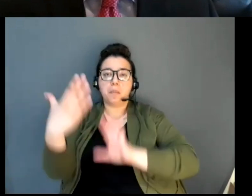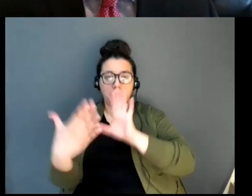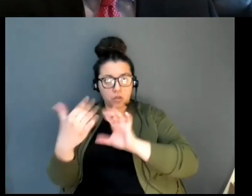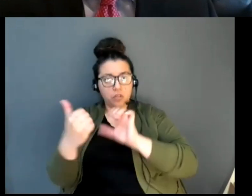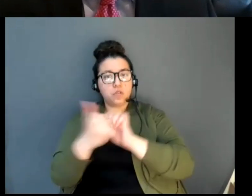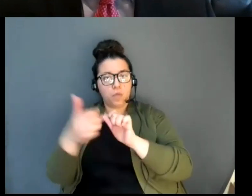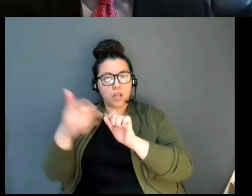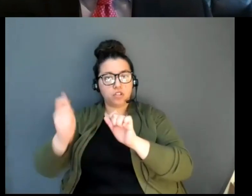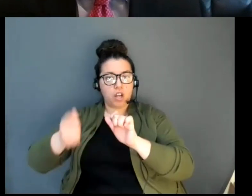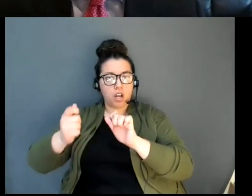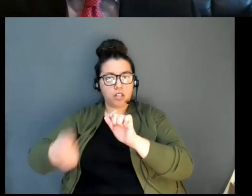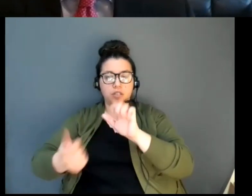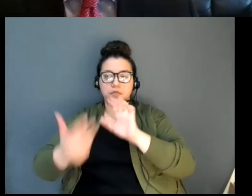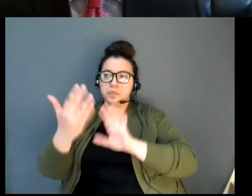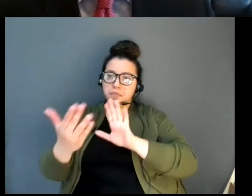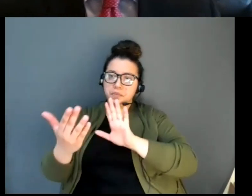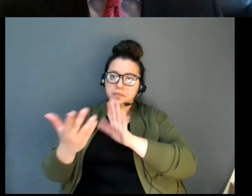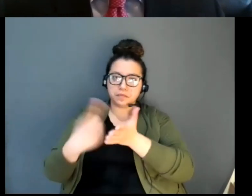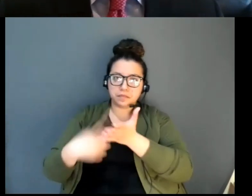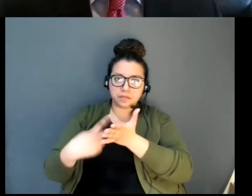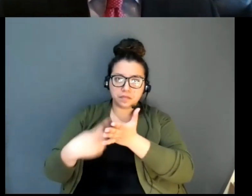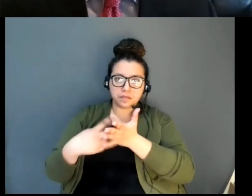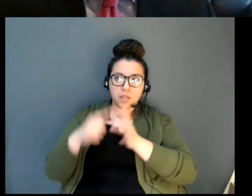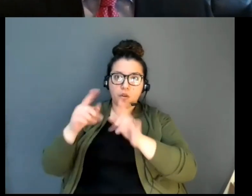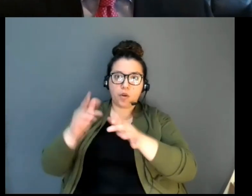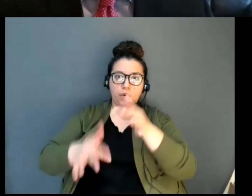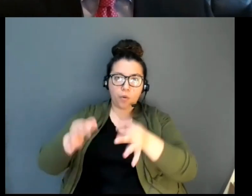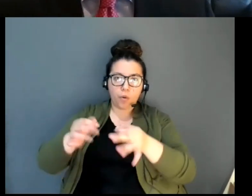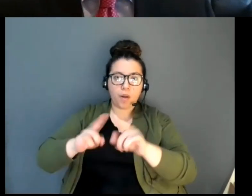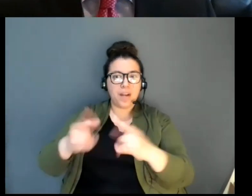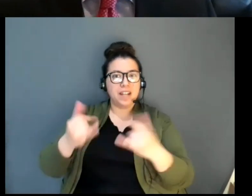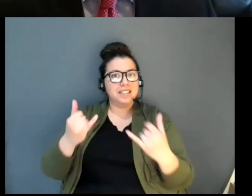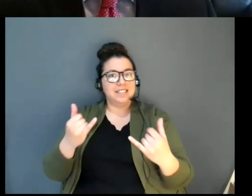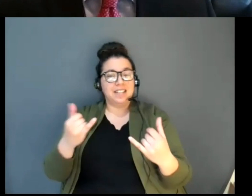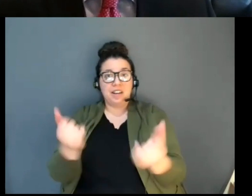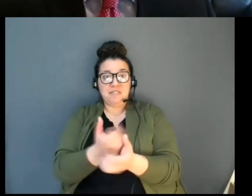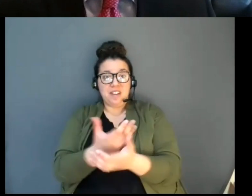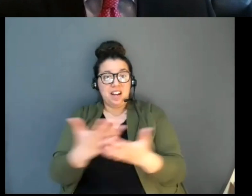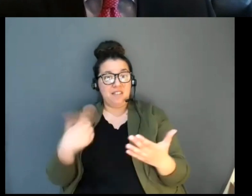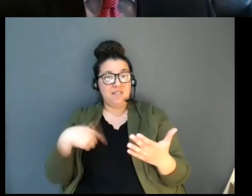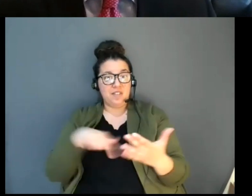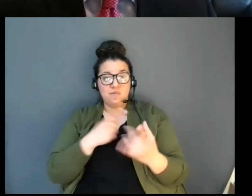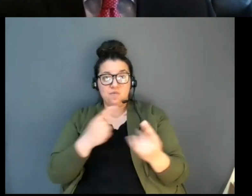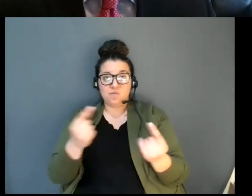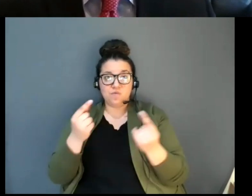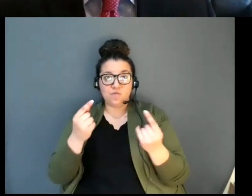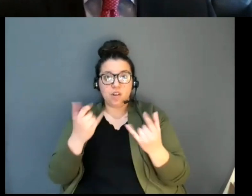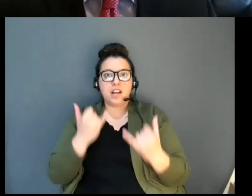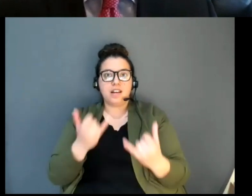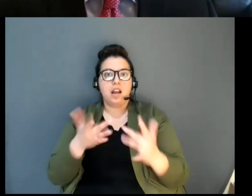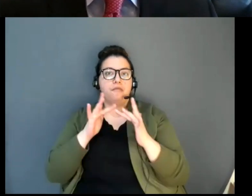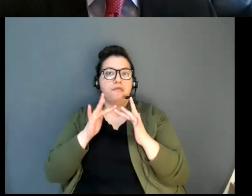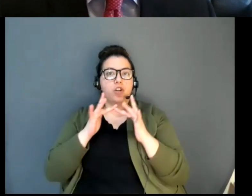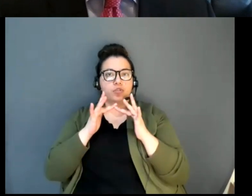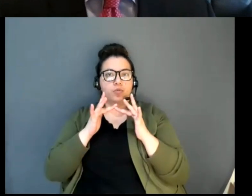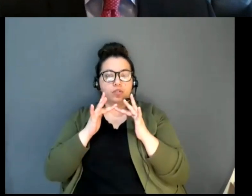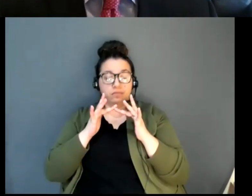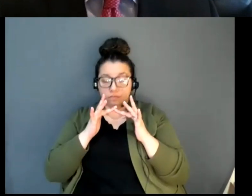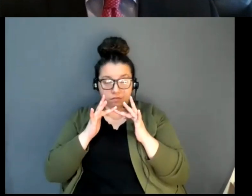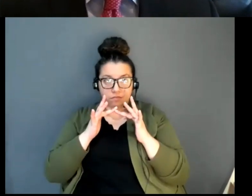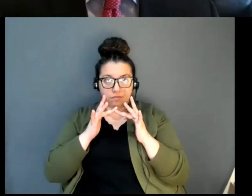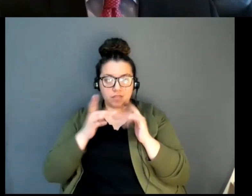judges, and we go to court, but now because of COVID, we're all arguing and trying cases virtually in front of judges